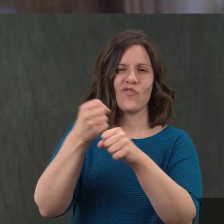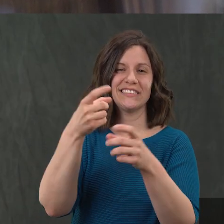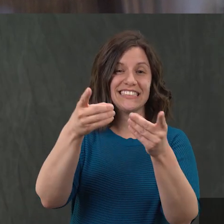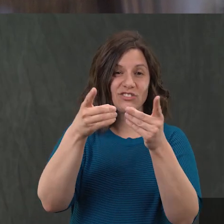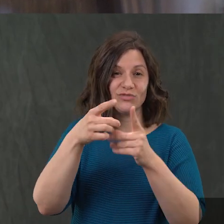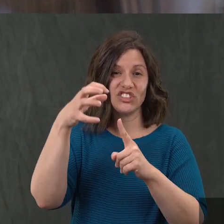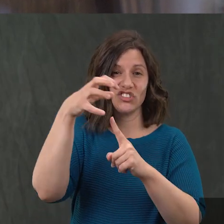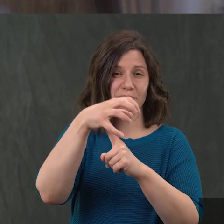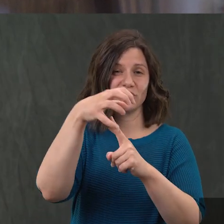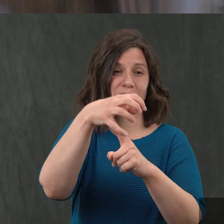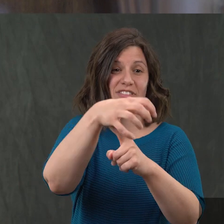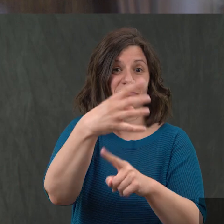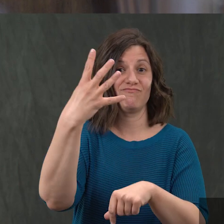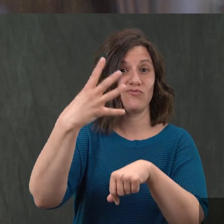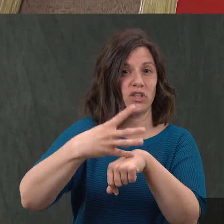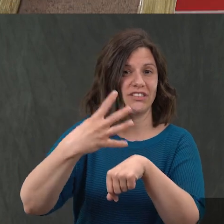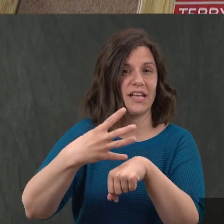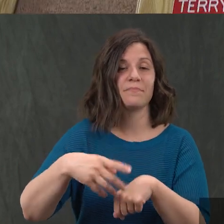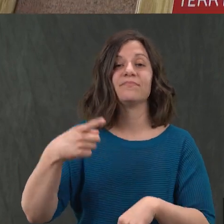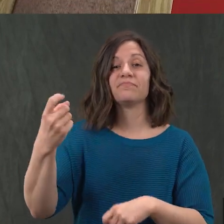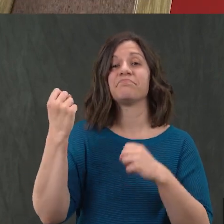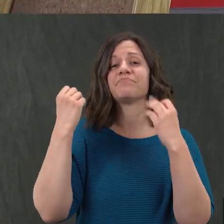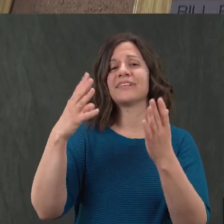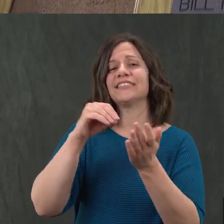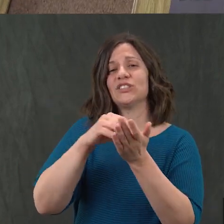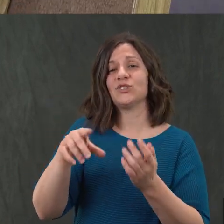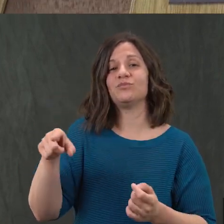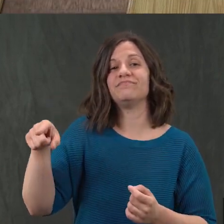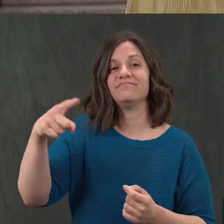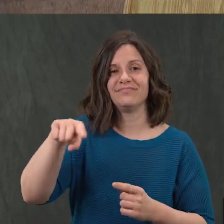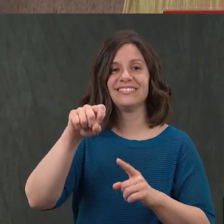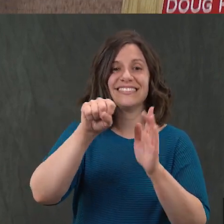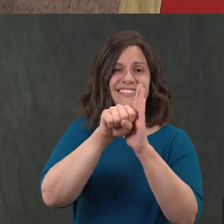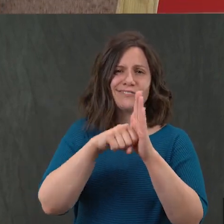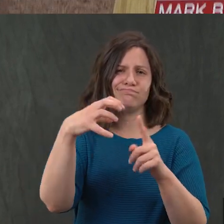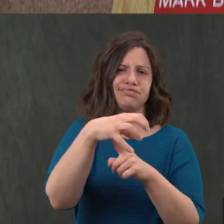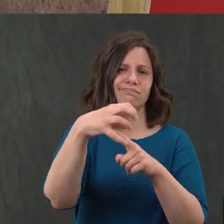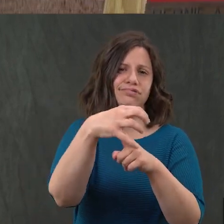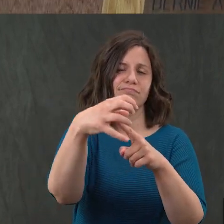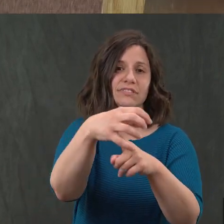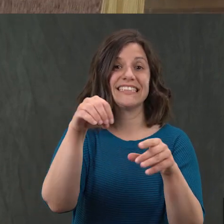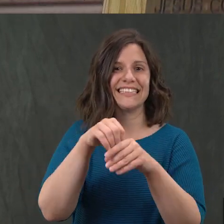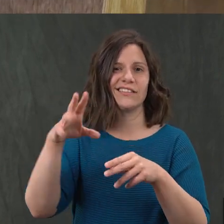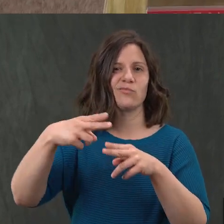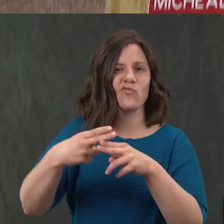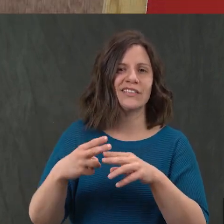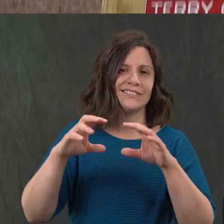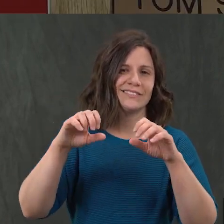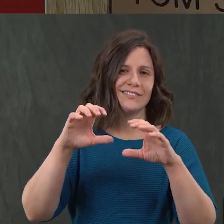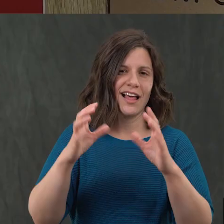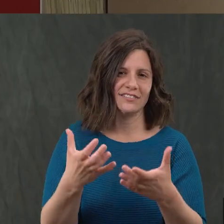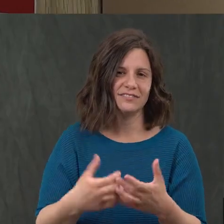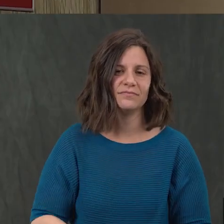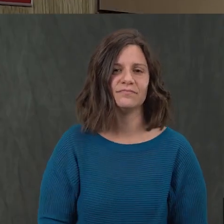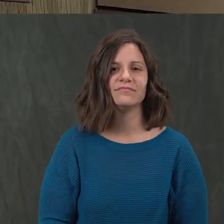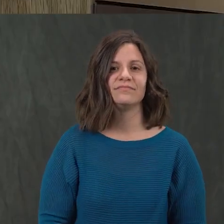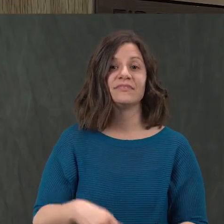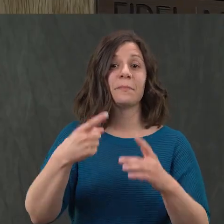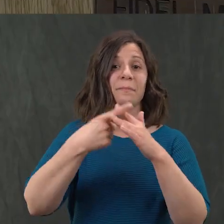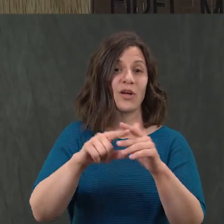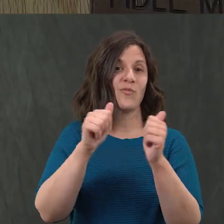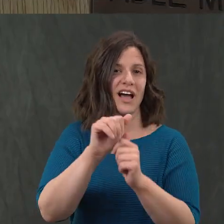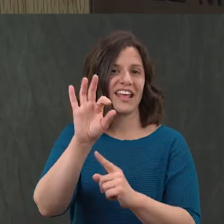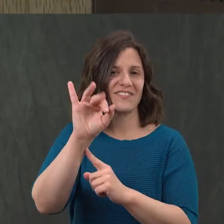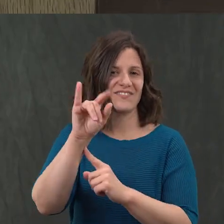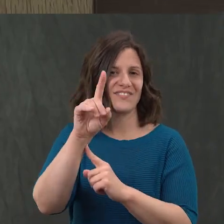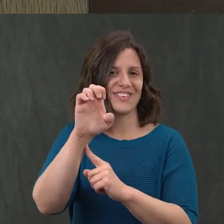won the district championship 4 times, and many students were state champions in their weight class. Photo of Fidel Martinez. Beginning